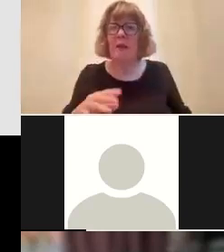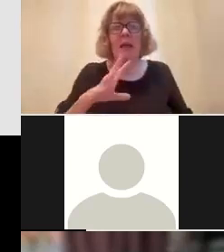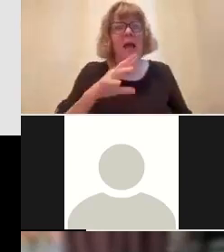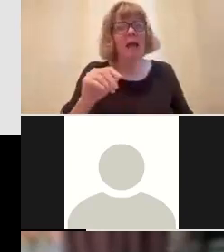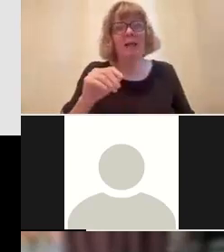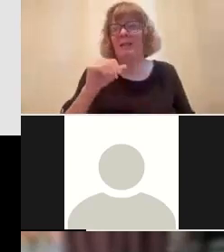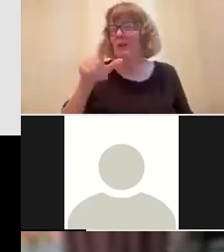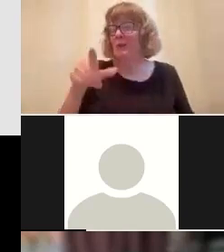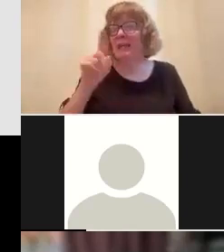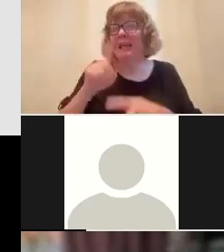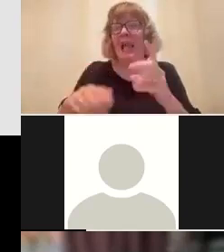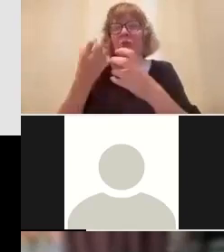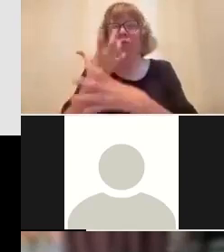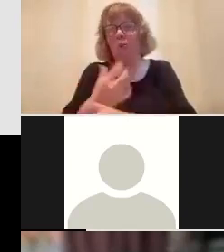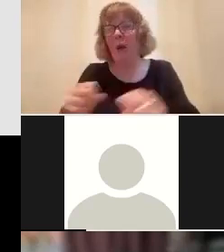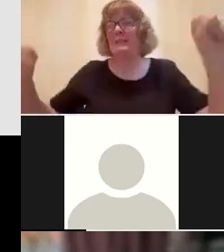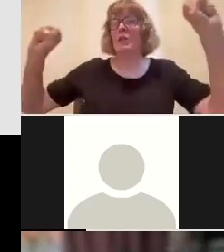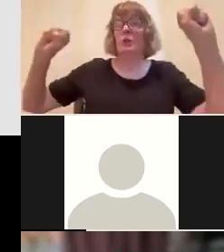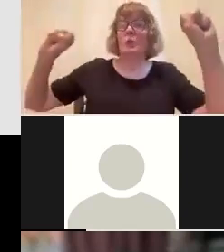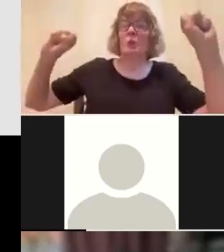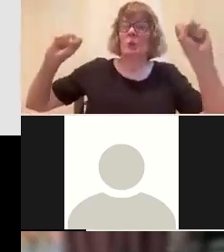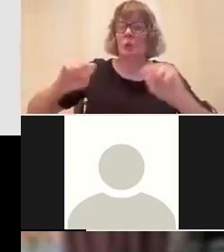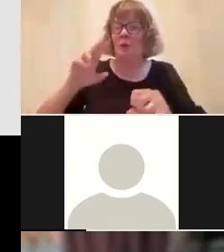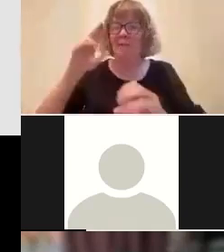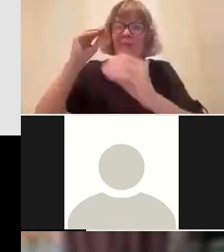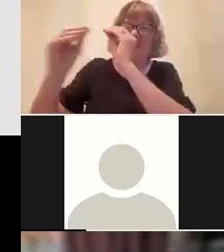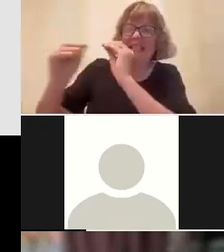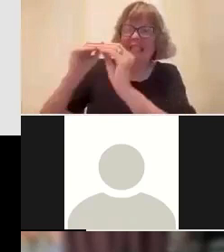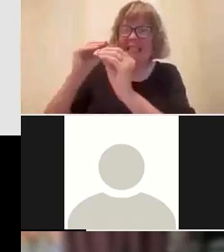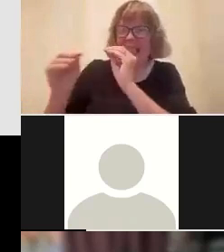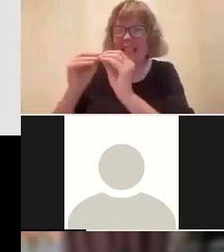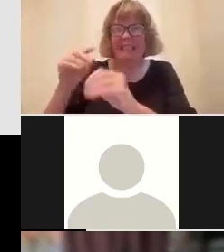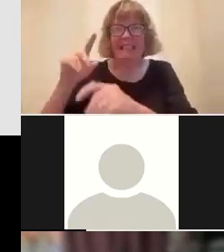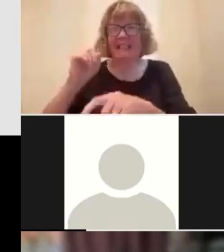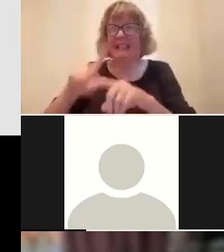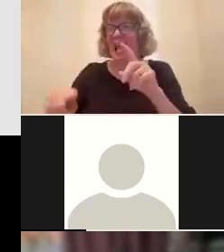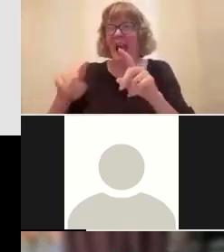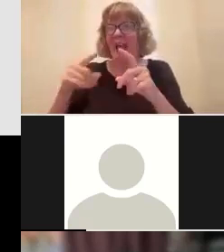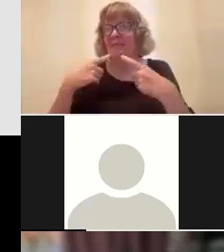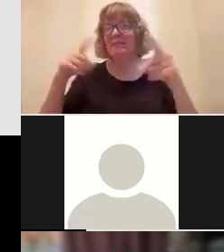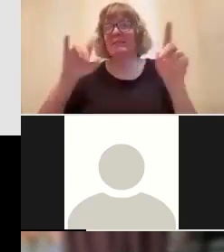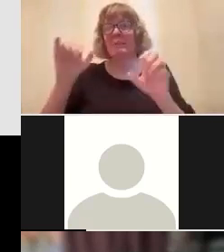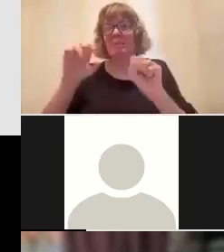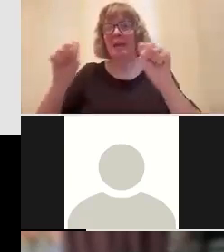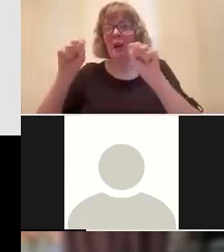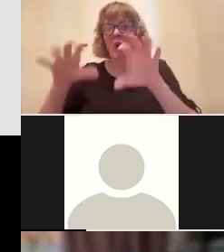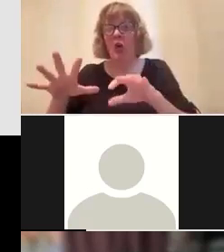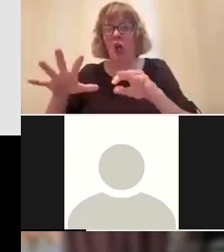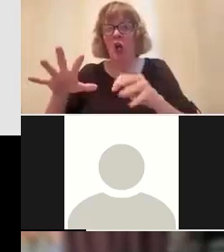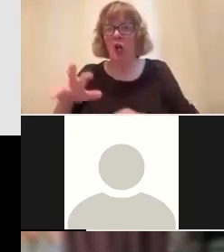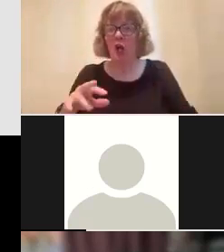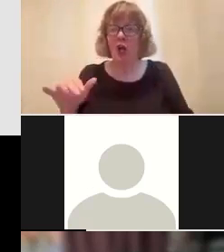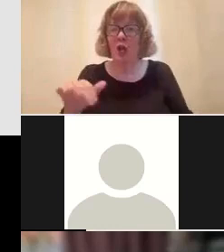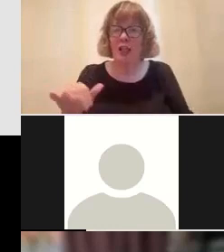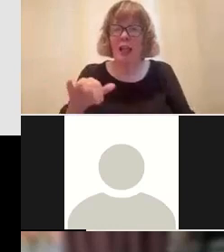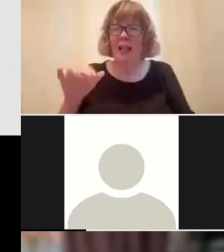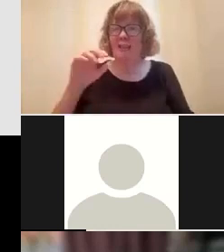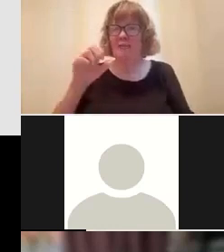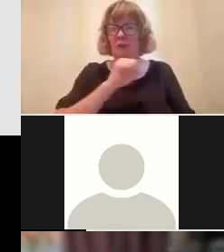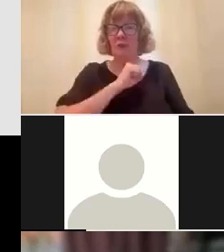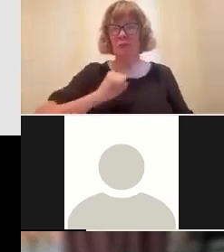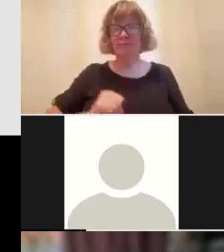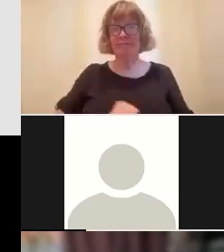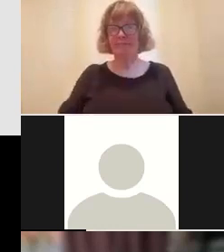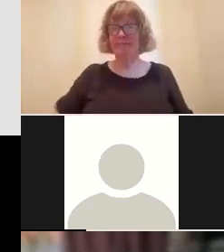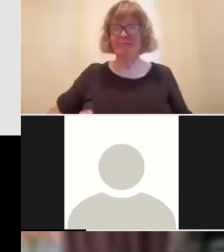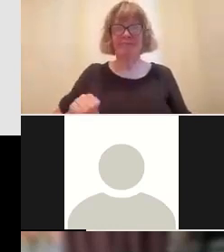a rescuer. They're not a fixer. They can't work miracles. They're not a white knight or a superhero. They don't